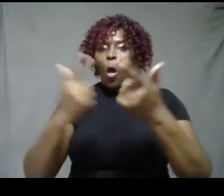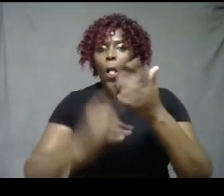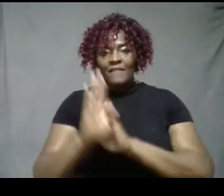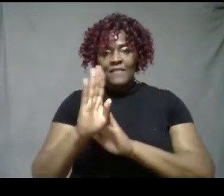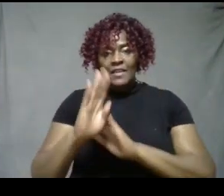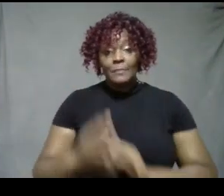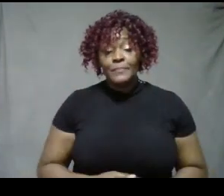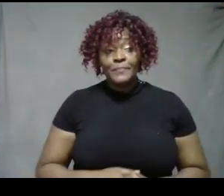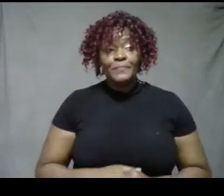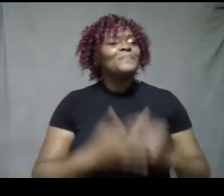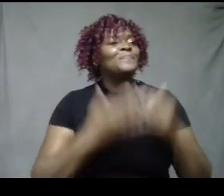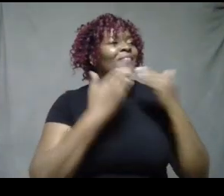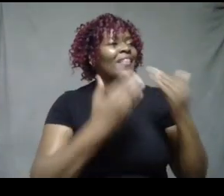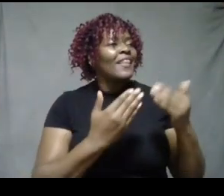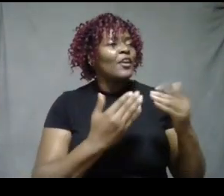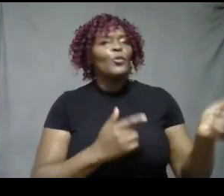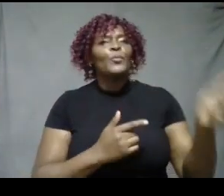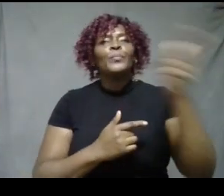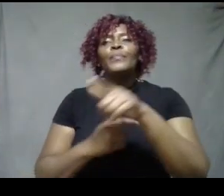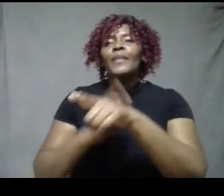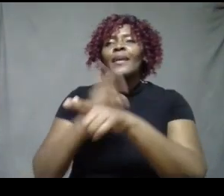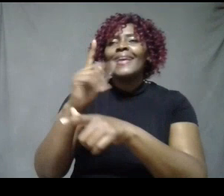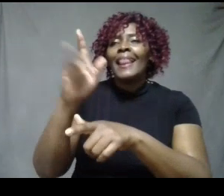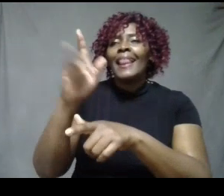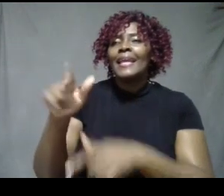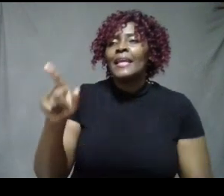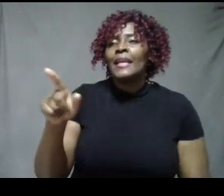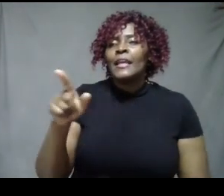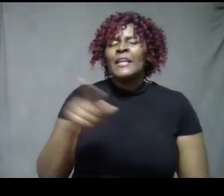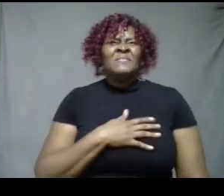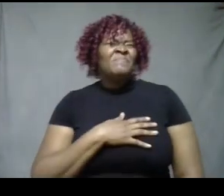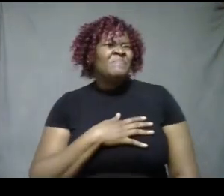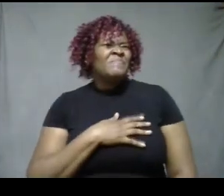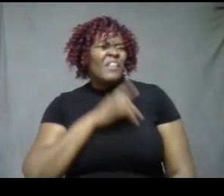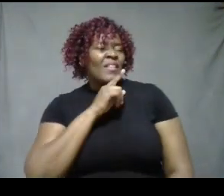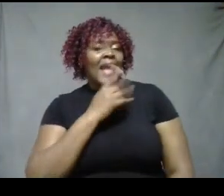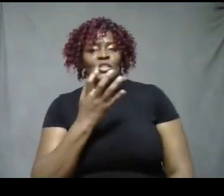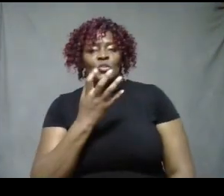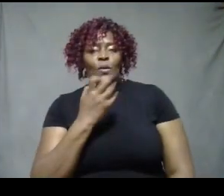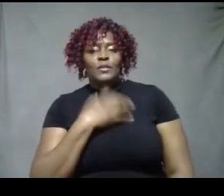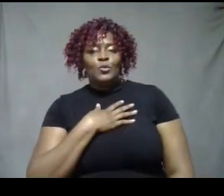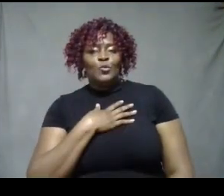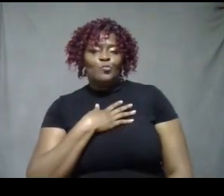Thank you, Commissioner Turkin. Commissioner Kelly. I just kind of wanted to touch on